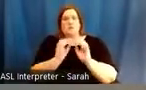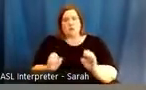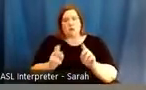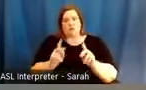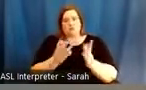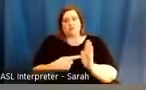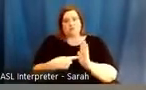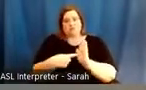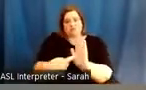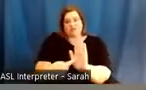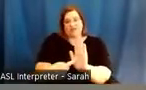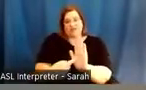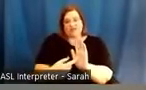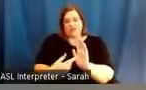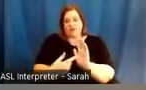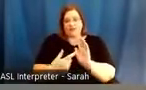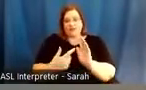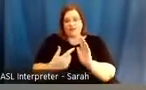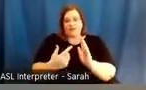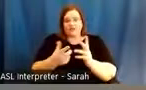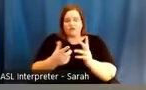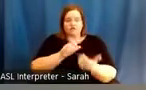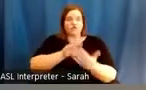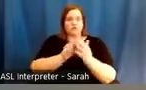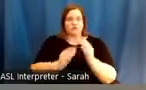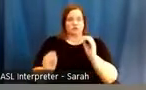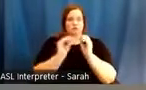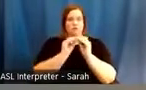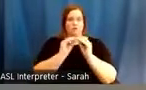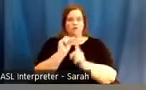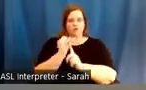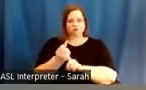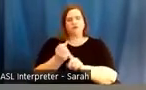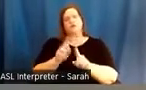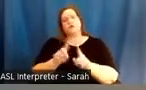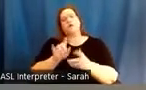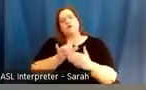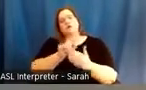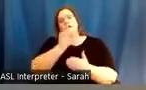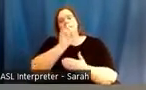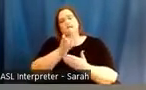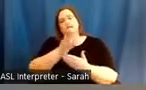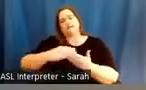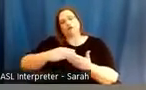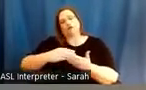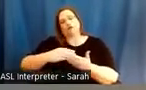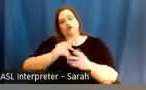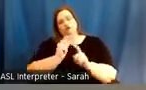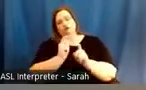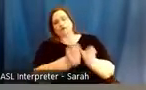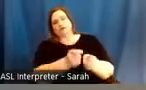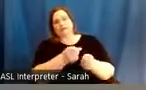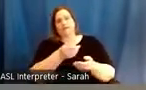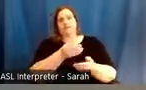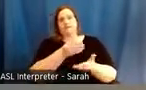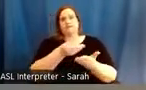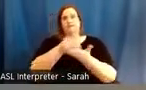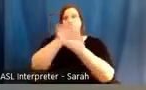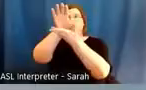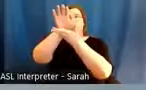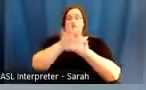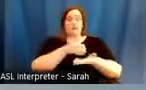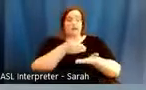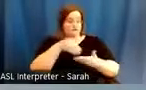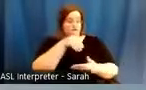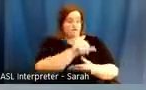presented that could address even more situations, but that is a factor to receive grant funding for housing.